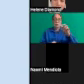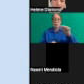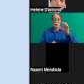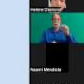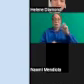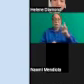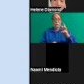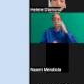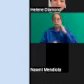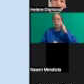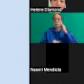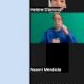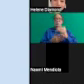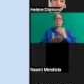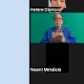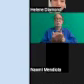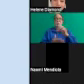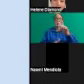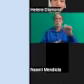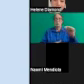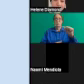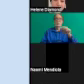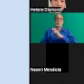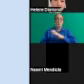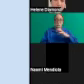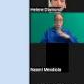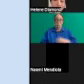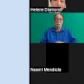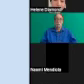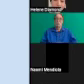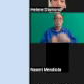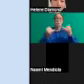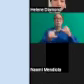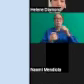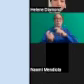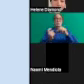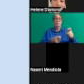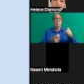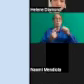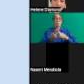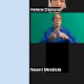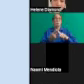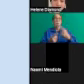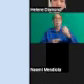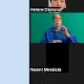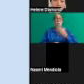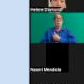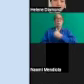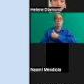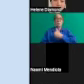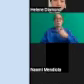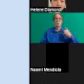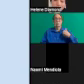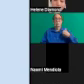California Chapter Disabilities Council. I'm now going to hand it over to one of our council members, Victor